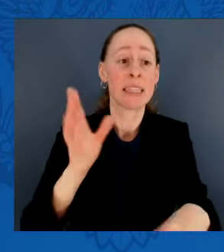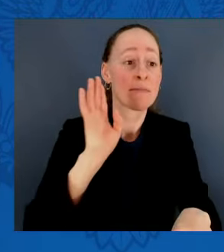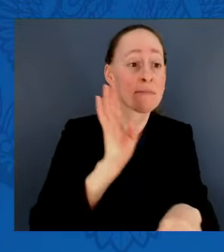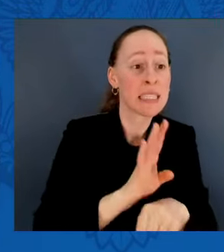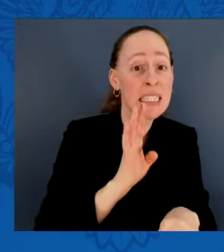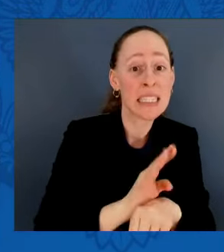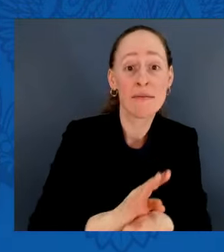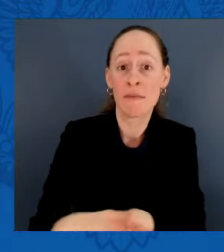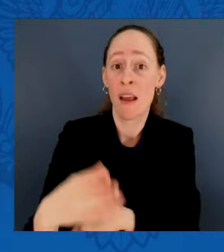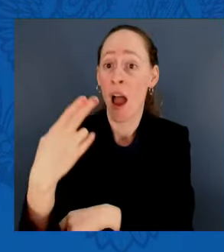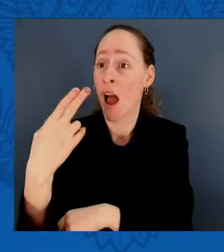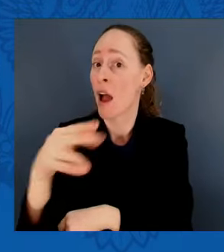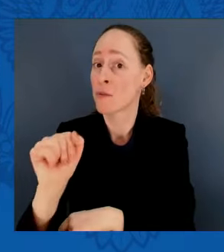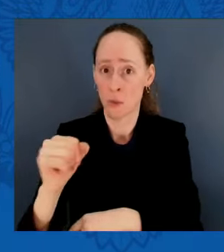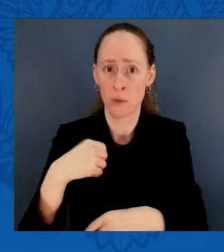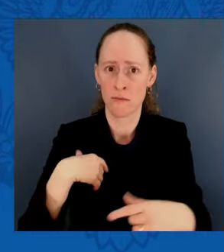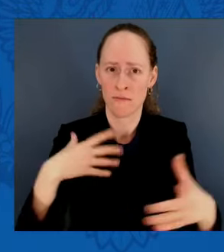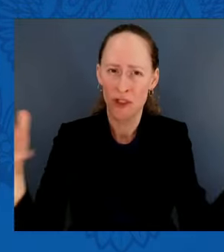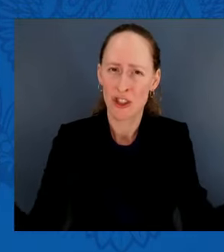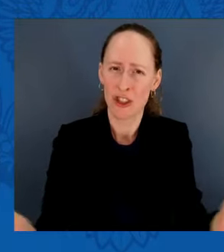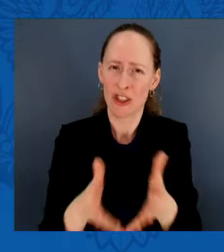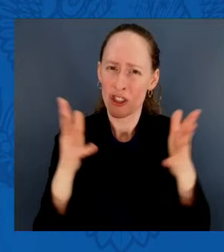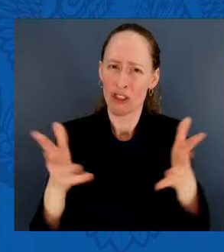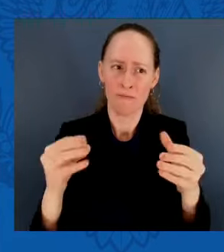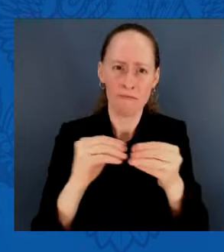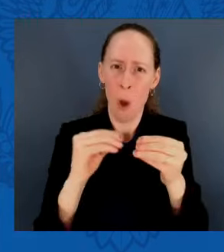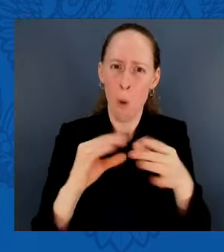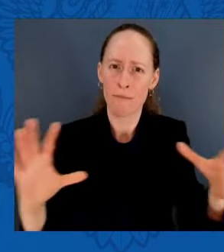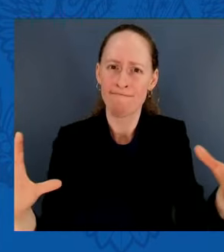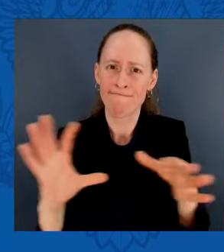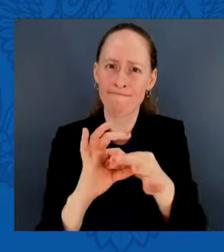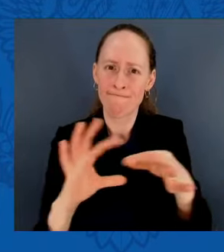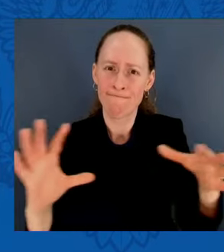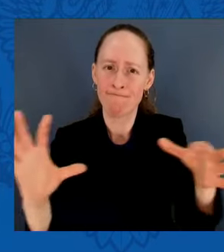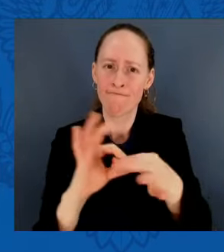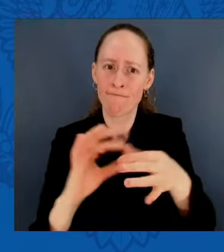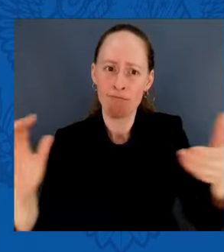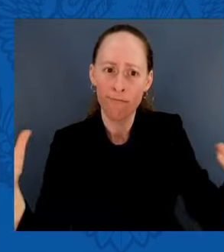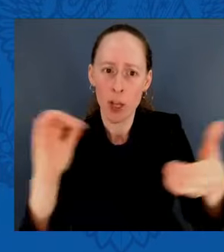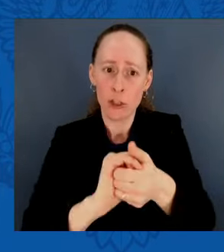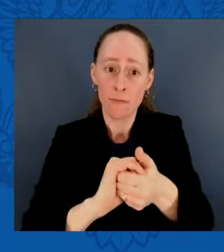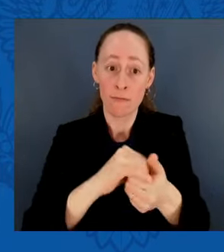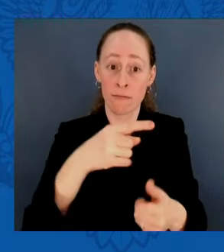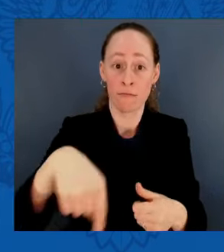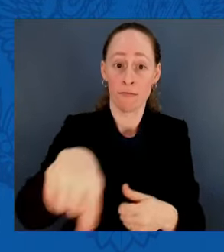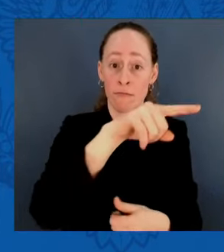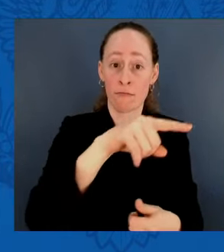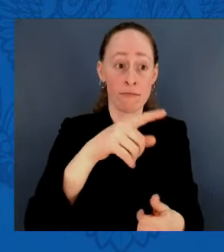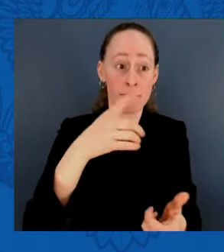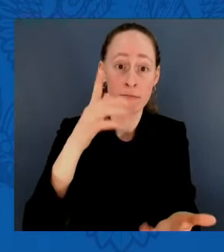job, whether or not they go to college. And I want to make sure the college is more affordable.